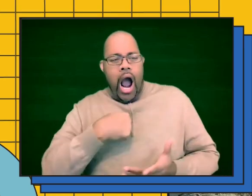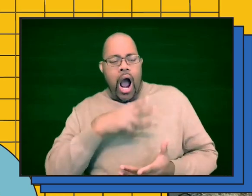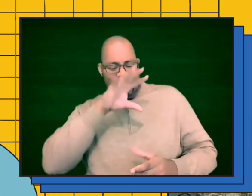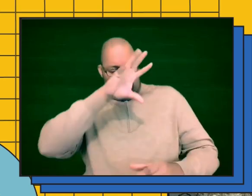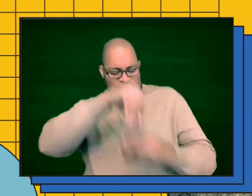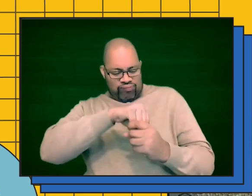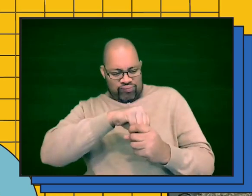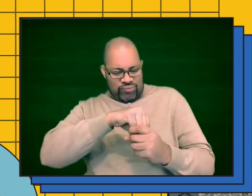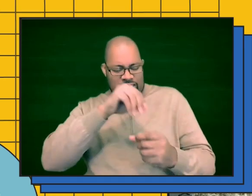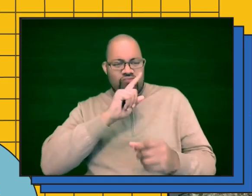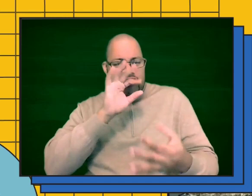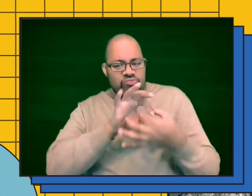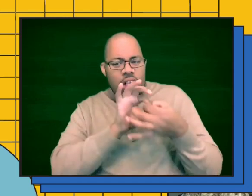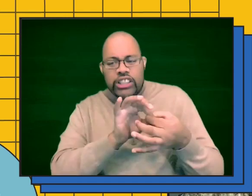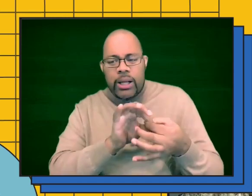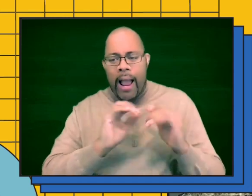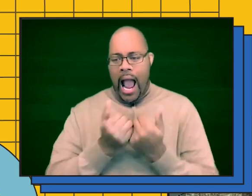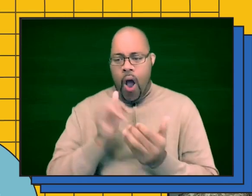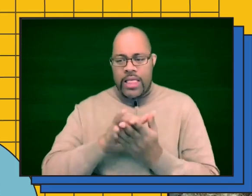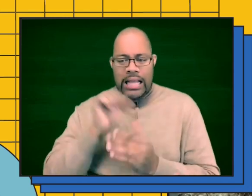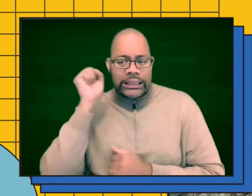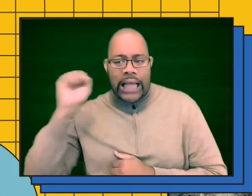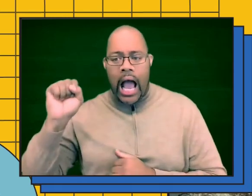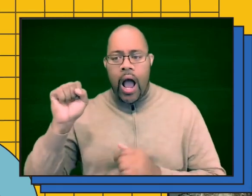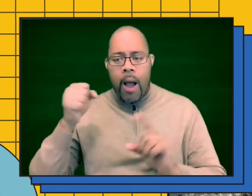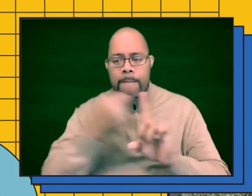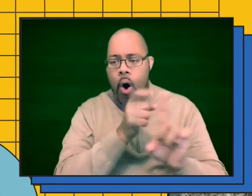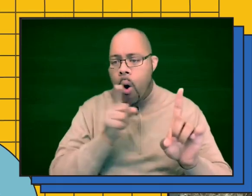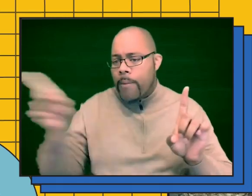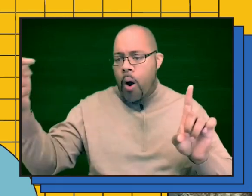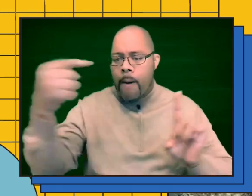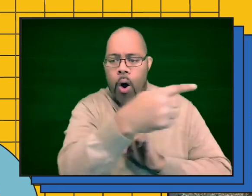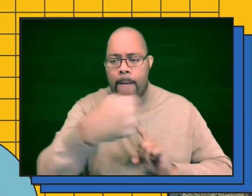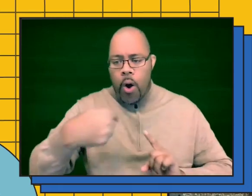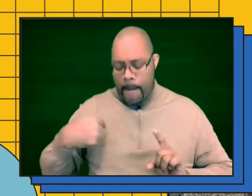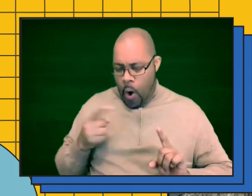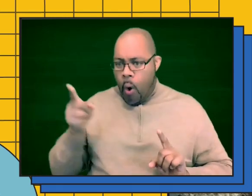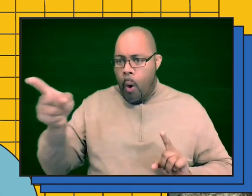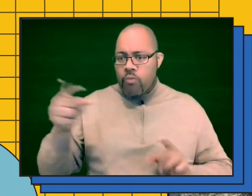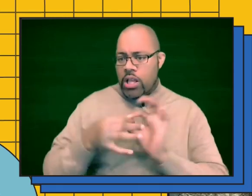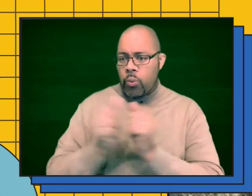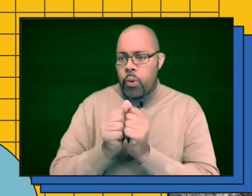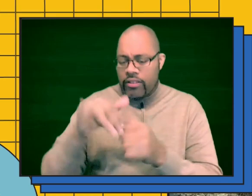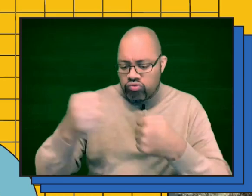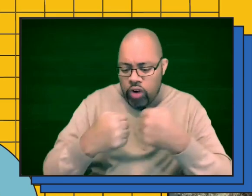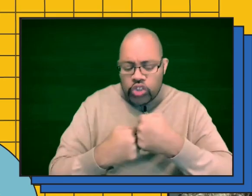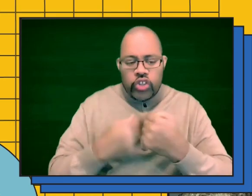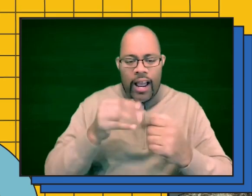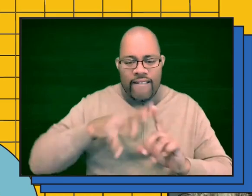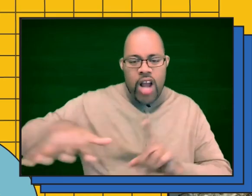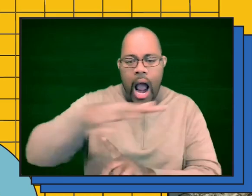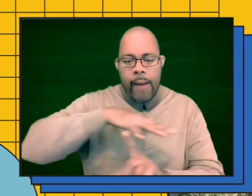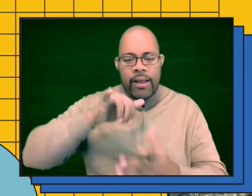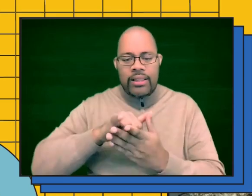on where I was in relation, how the sound bouncing off of me in relationship to the structures